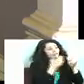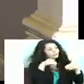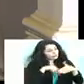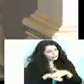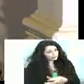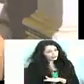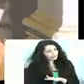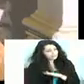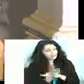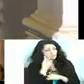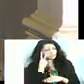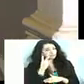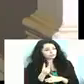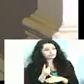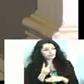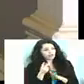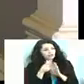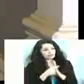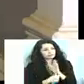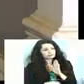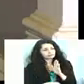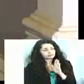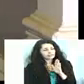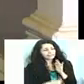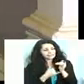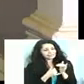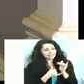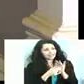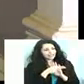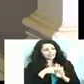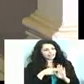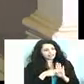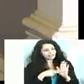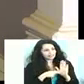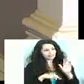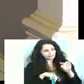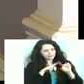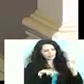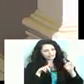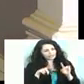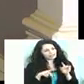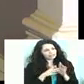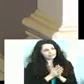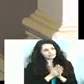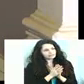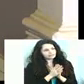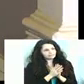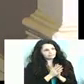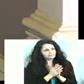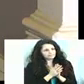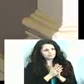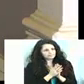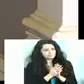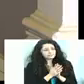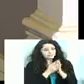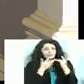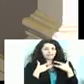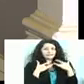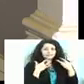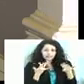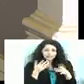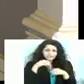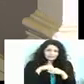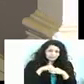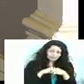your order of worship, and on the front you'll find the order of today's service. Inside you'll find lots more information and invitation to events